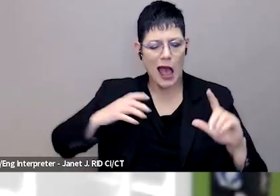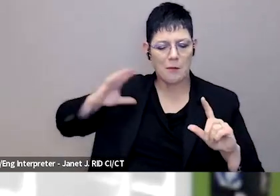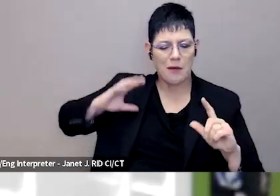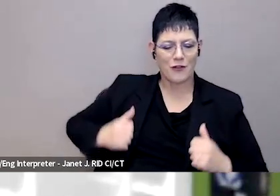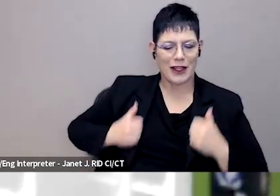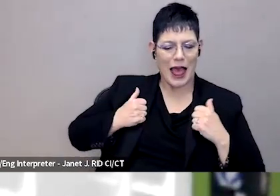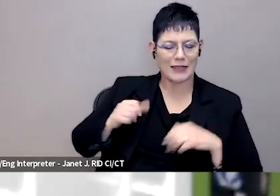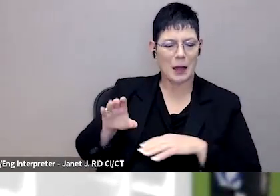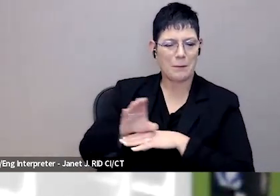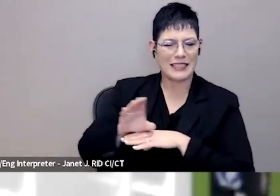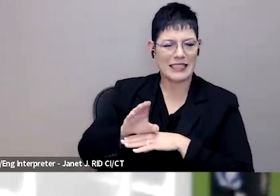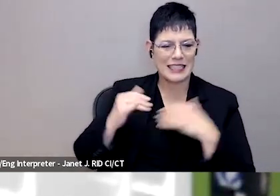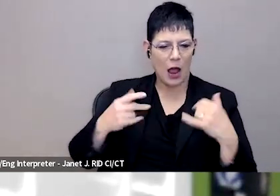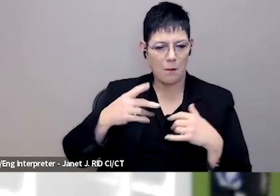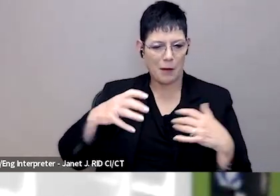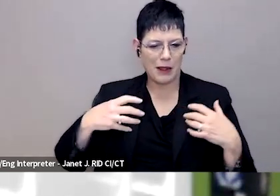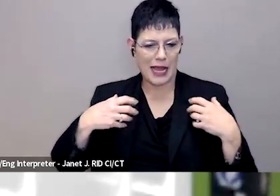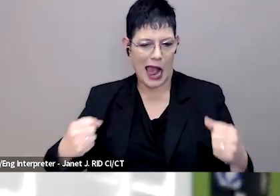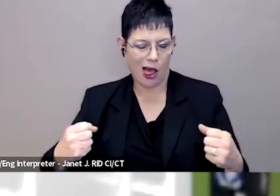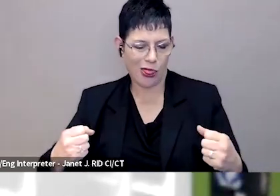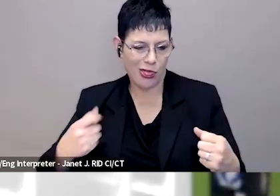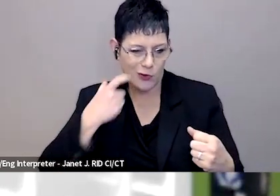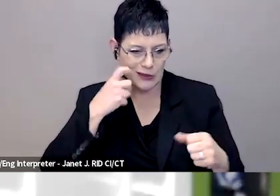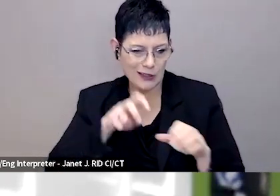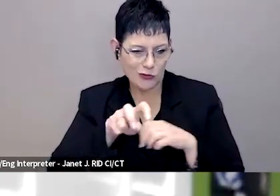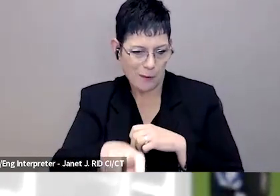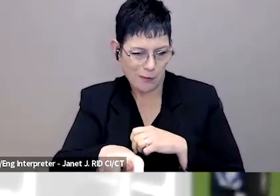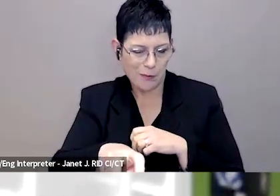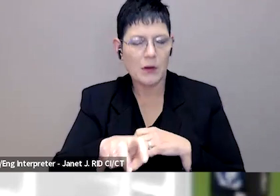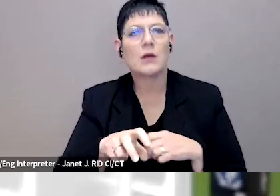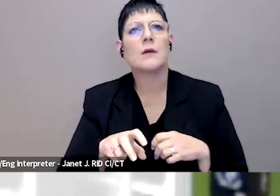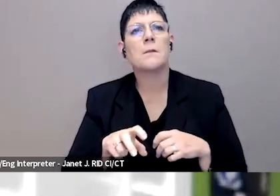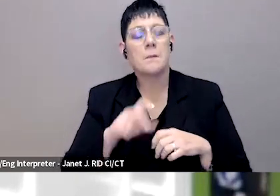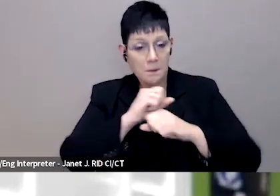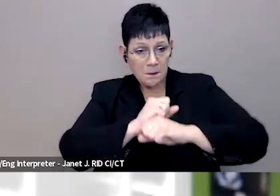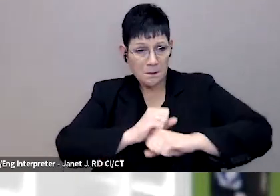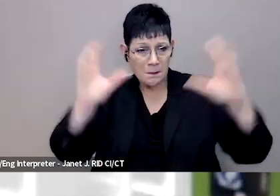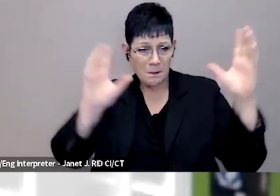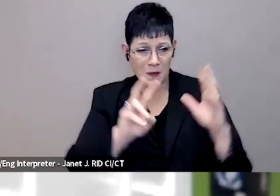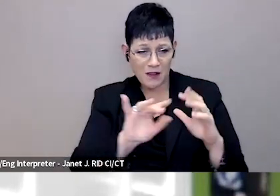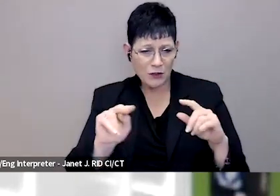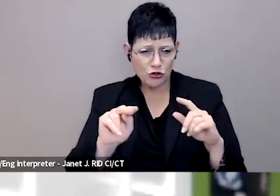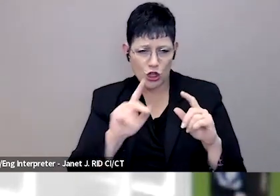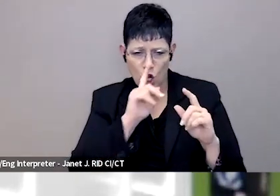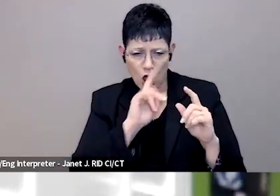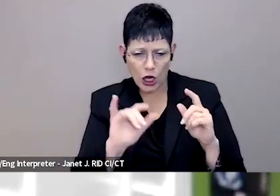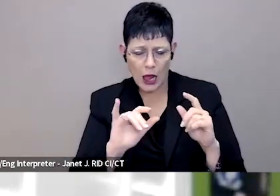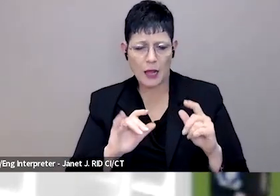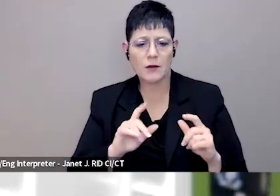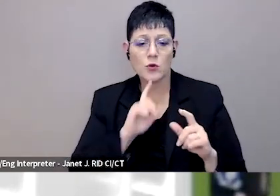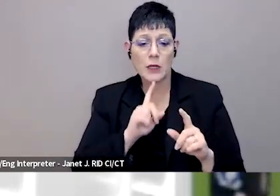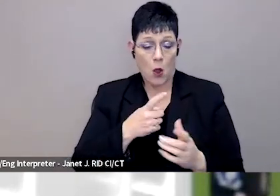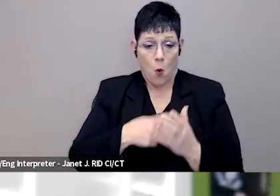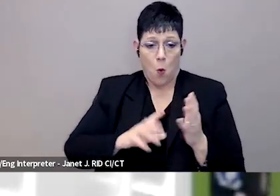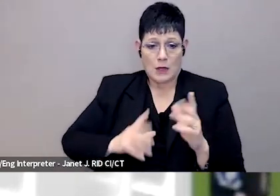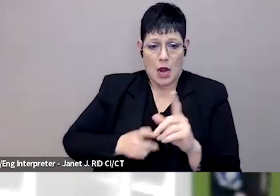this public health world in the last few years. And so when I think about vision, I think about what is our end goal? If we